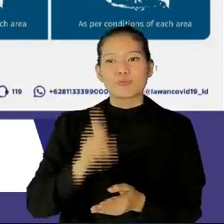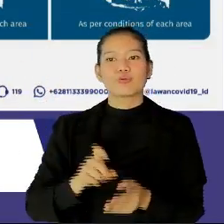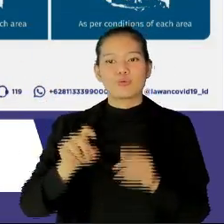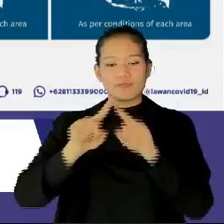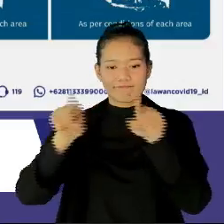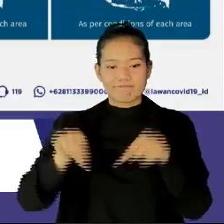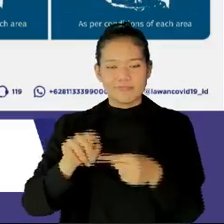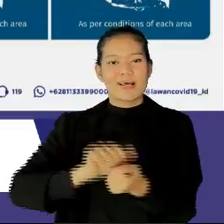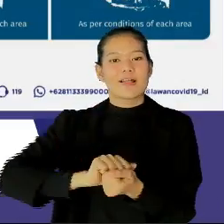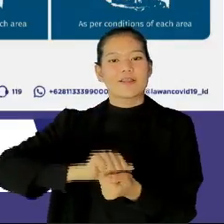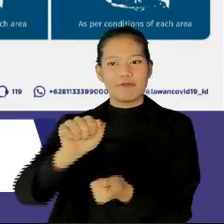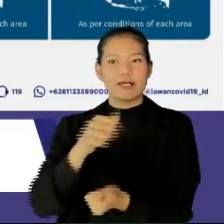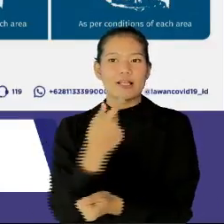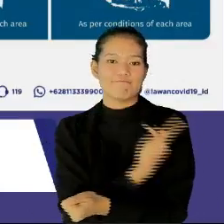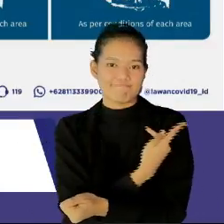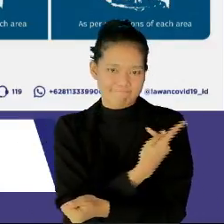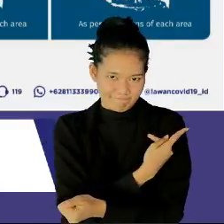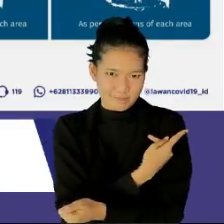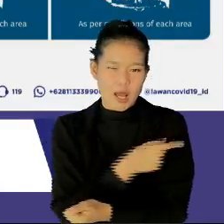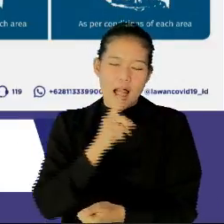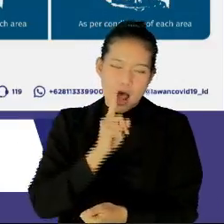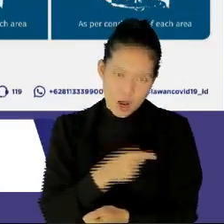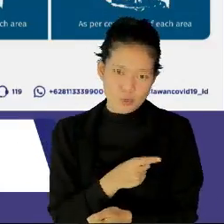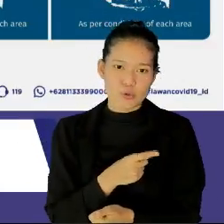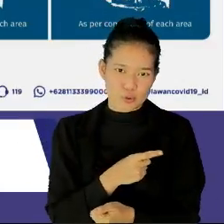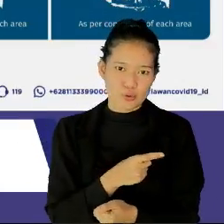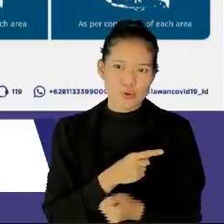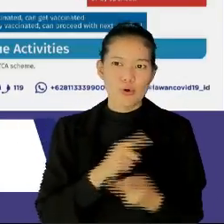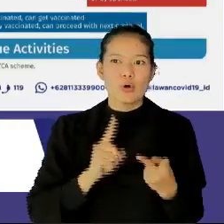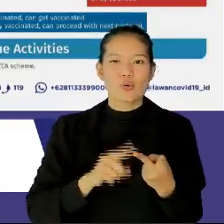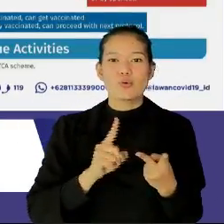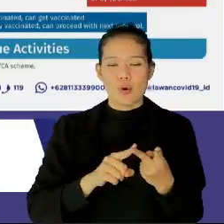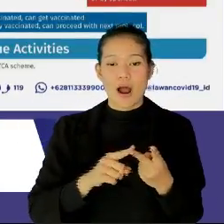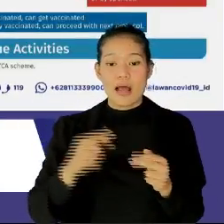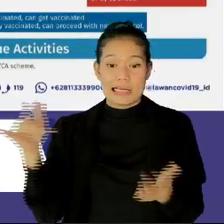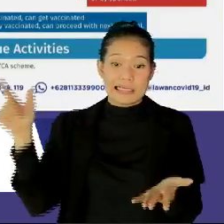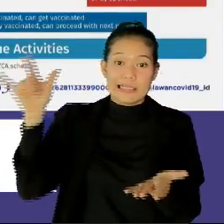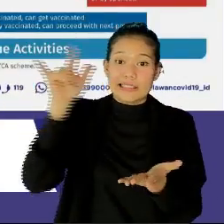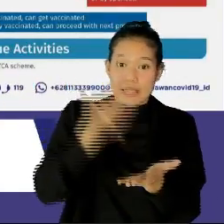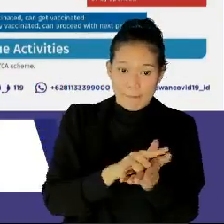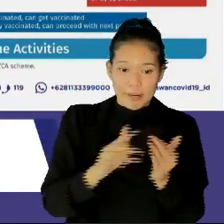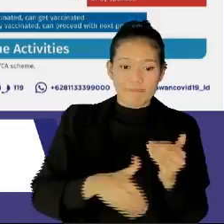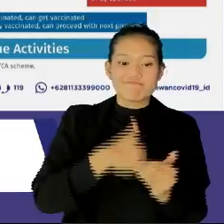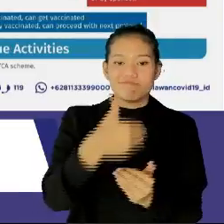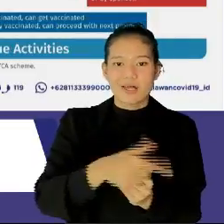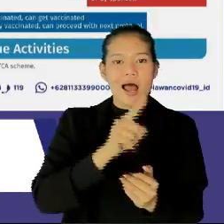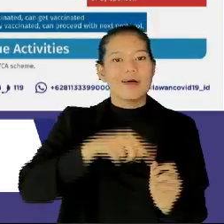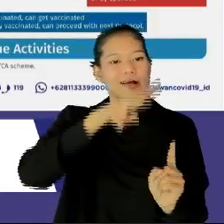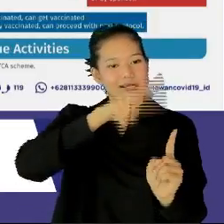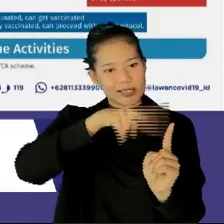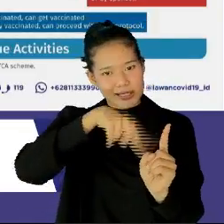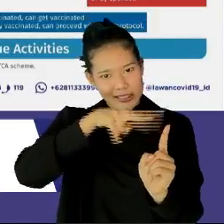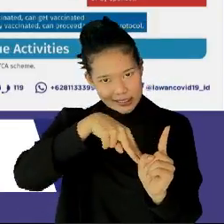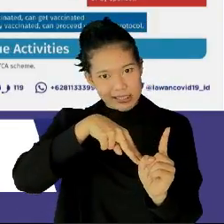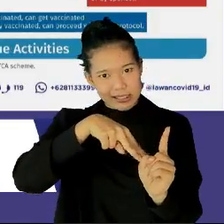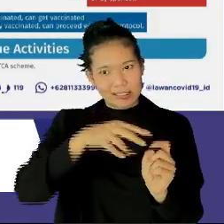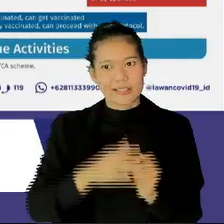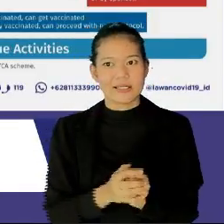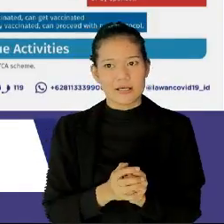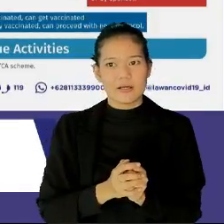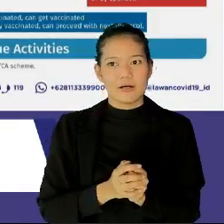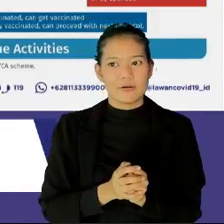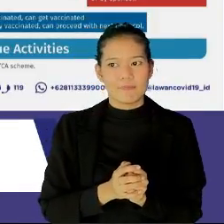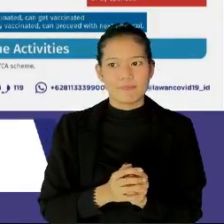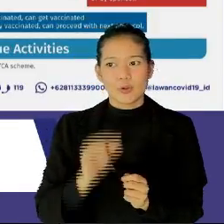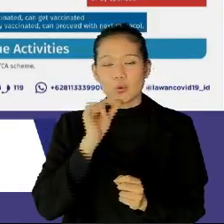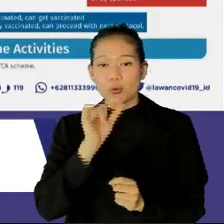complete vaccination certificate is required at the screening stage in the arrival gate, with exceptions for children under